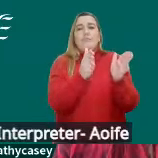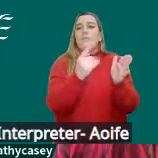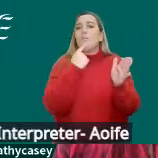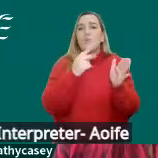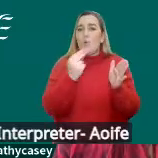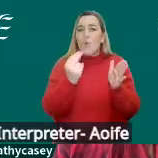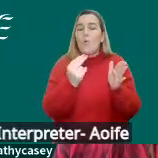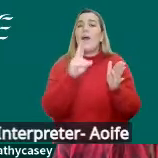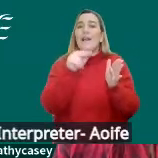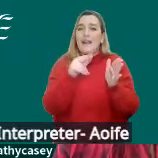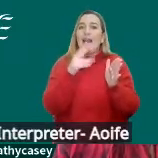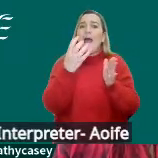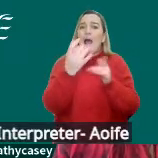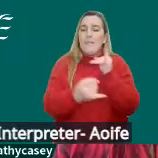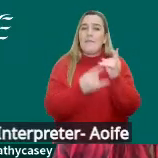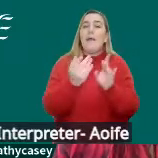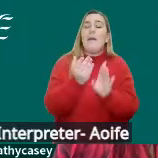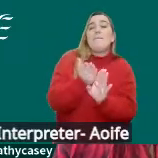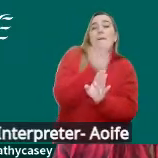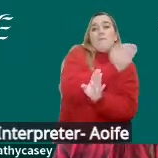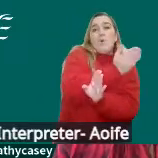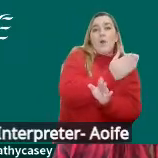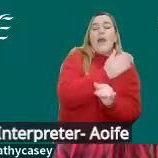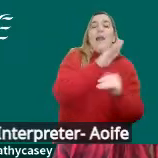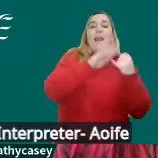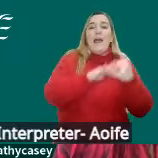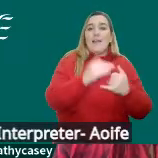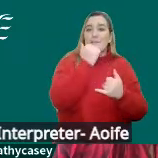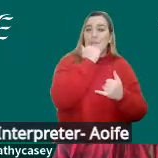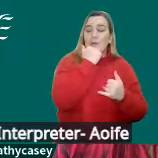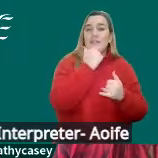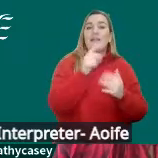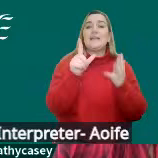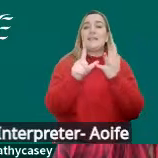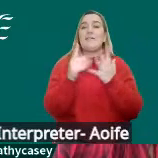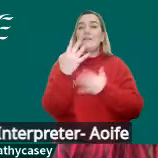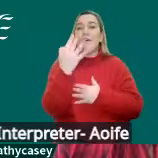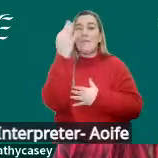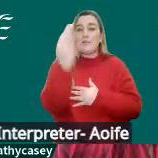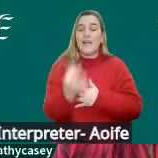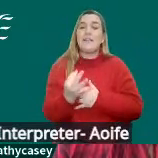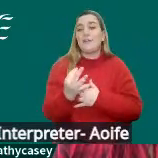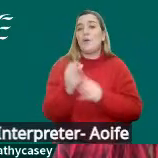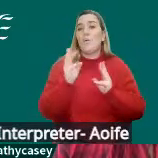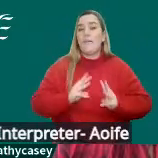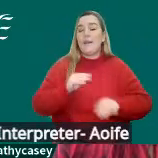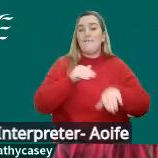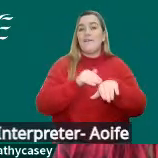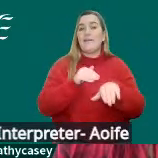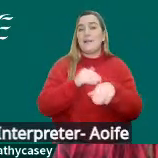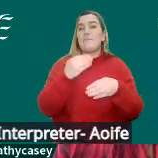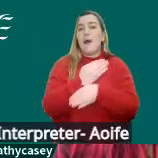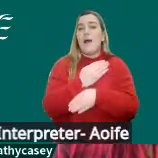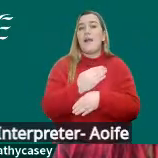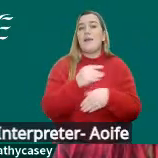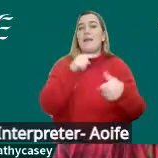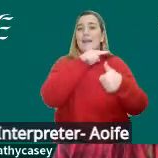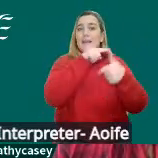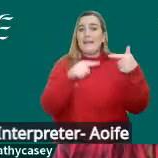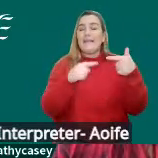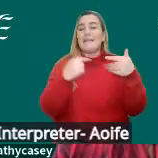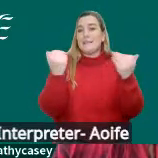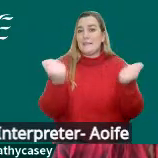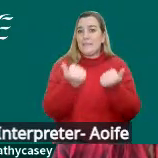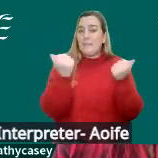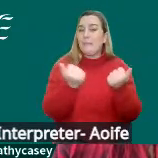last period. About 75% of women are affected by menopausal symptoms. 25% get through without much